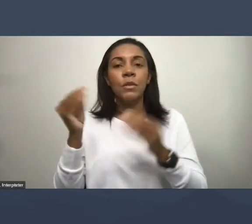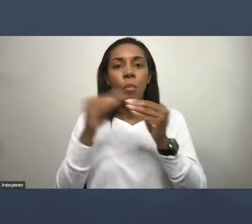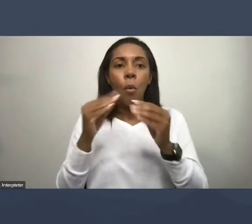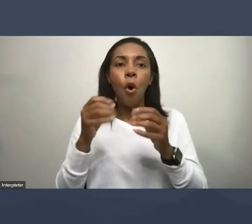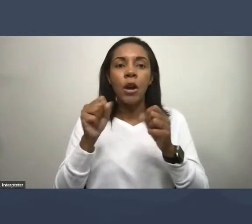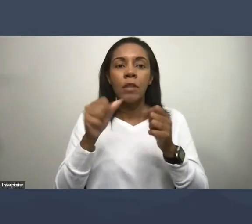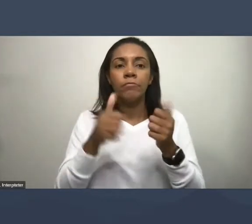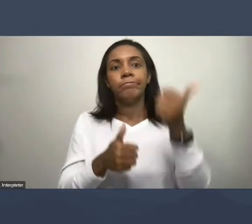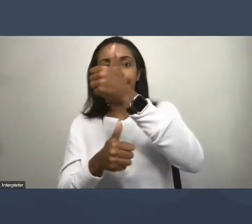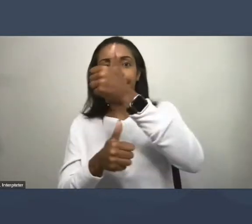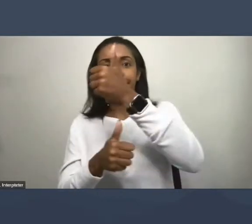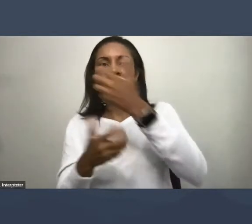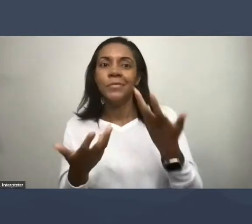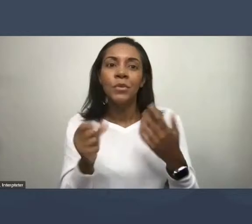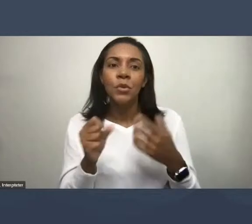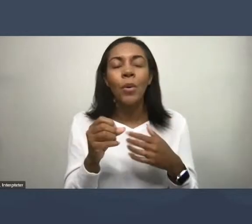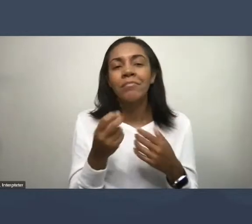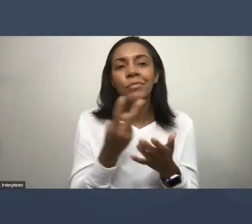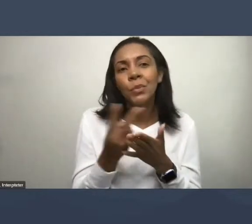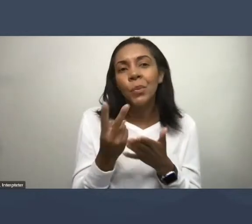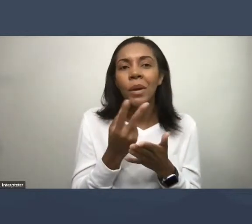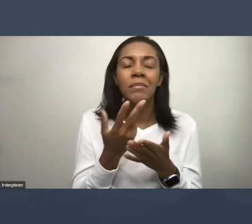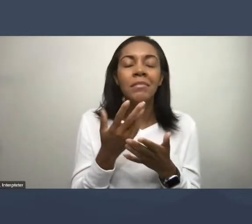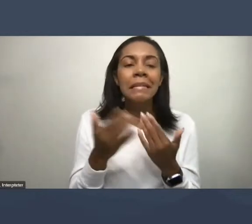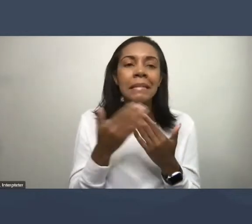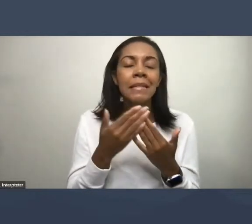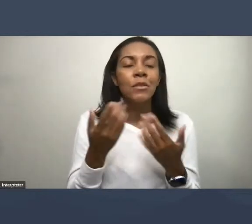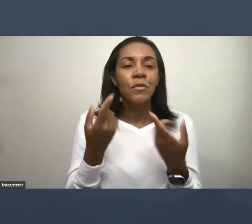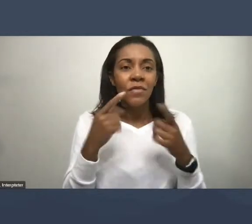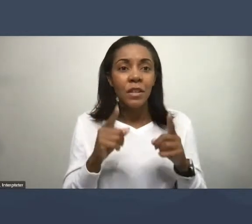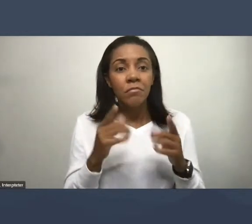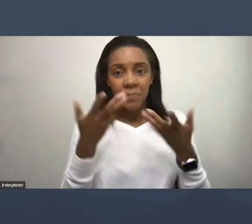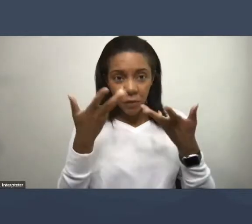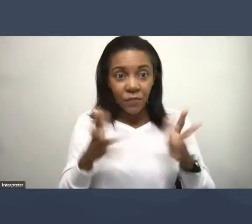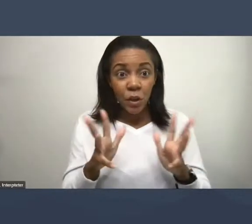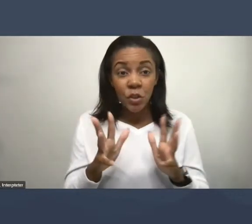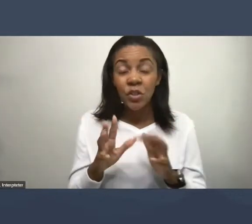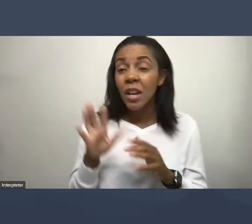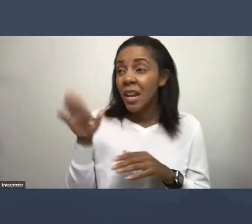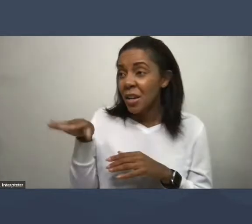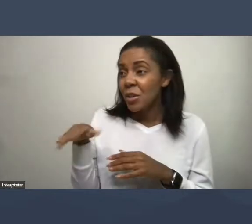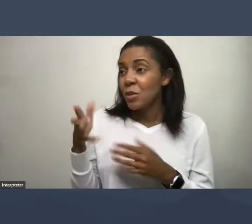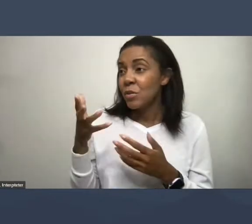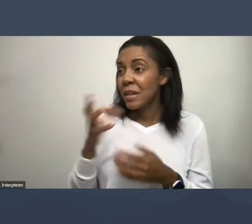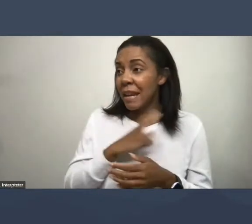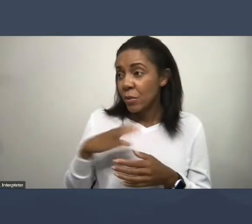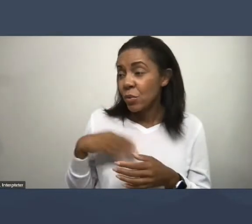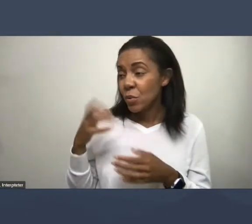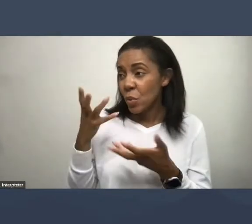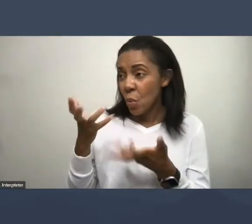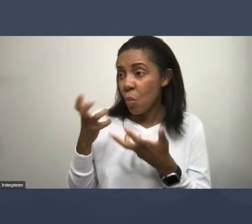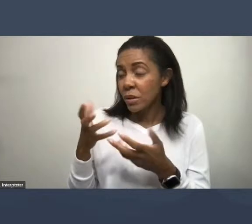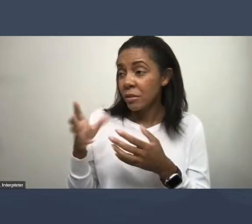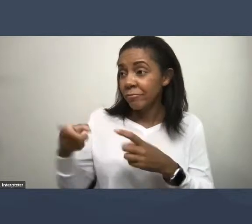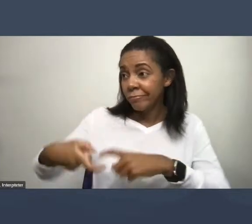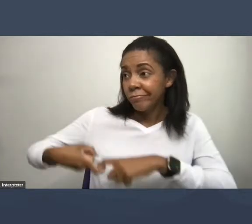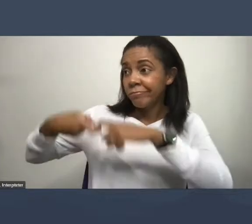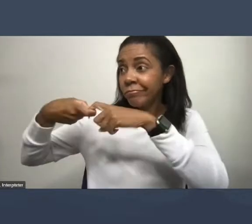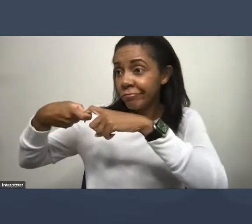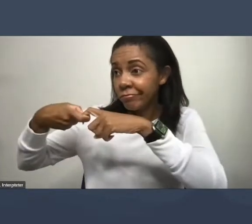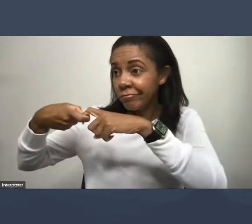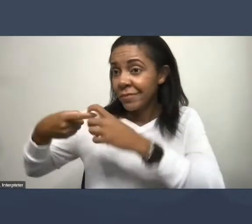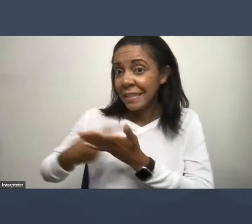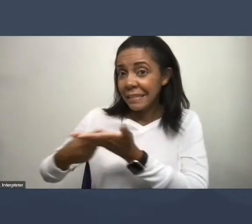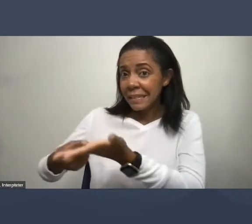be able to have that done. Okay. Council members, do we want to hold discussion on this item in general until we can be a